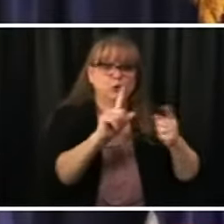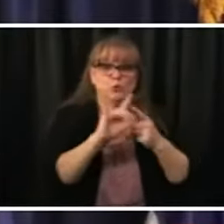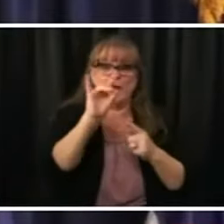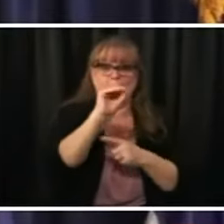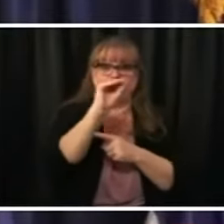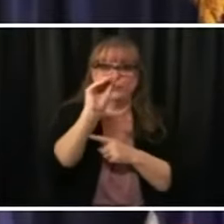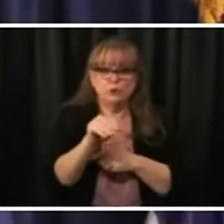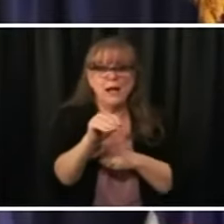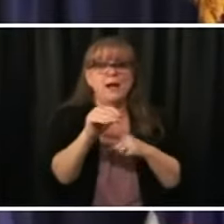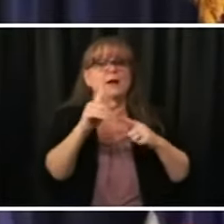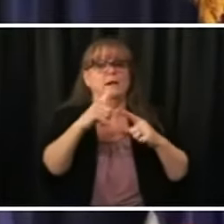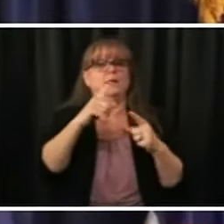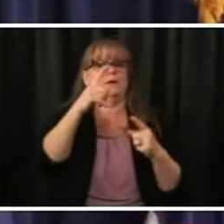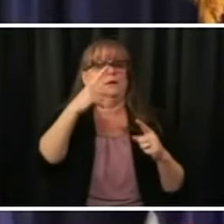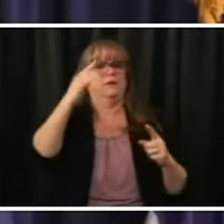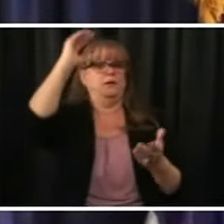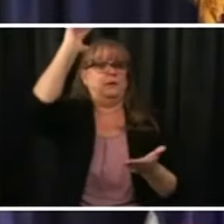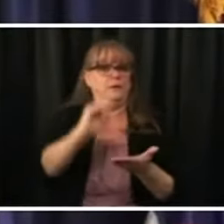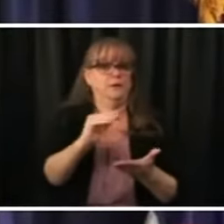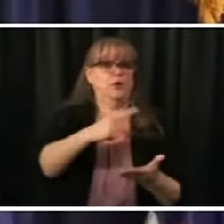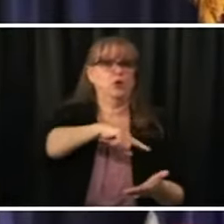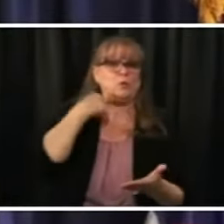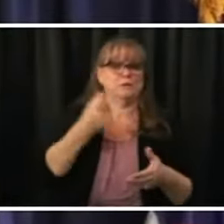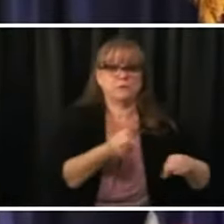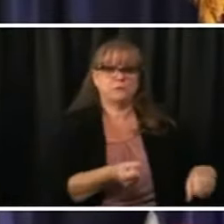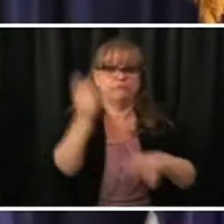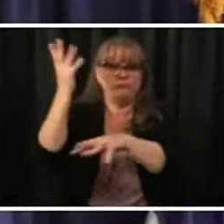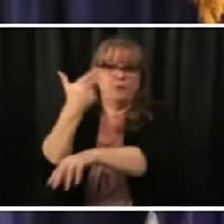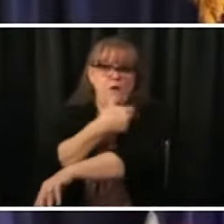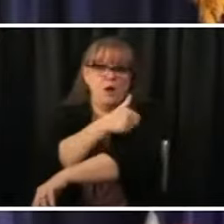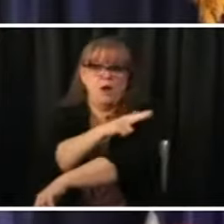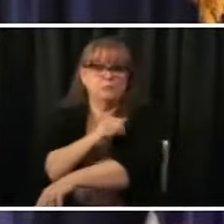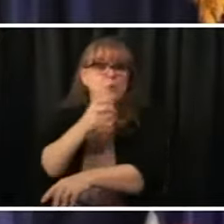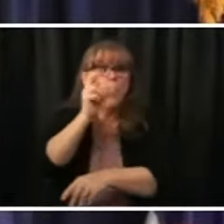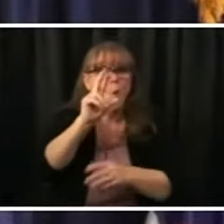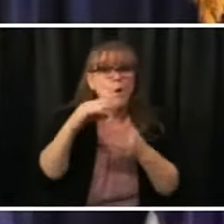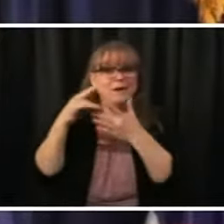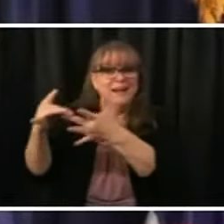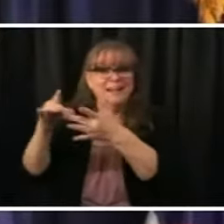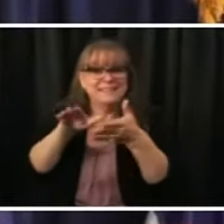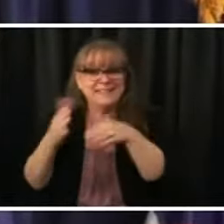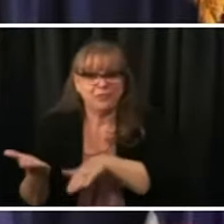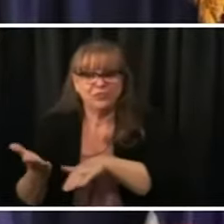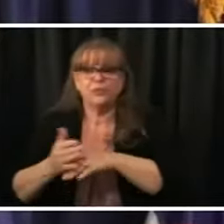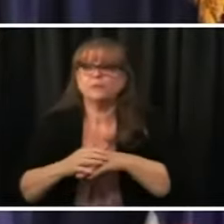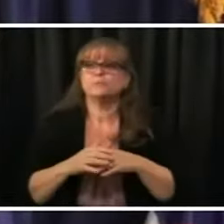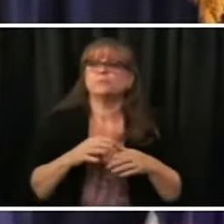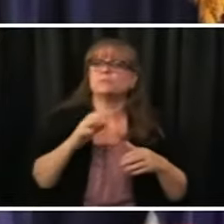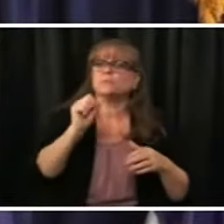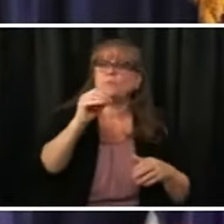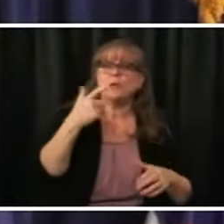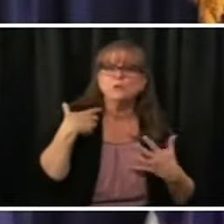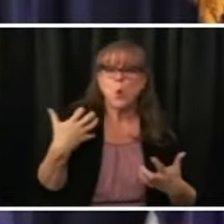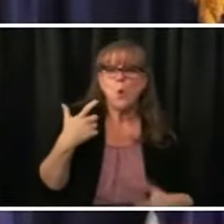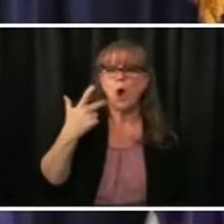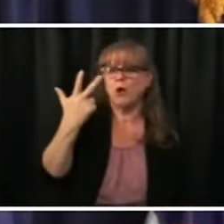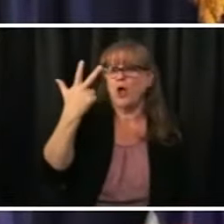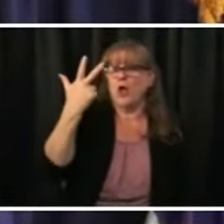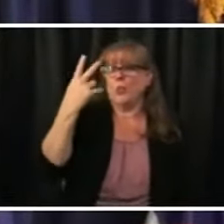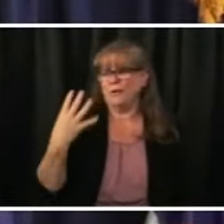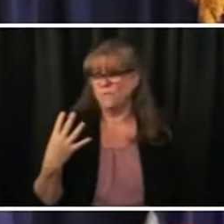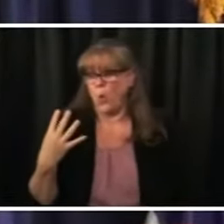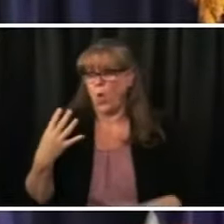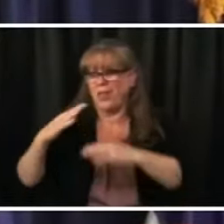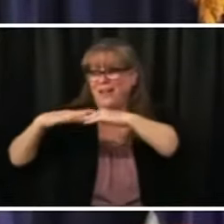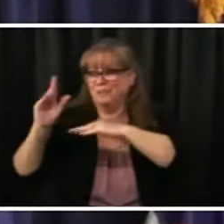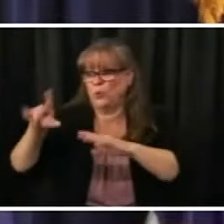rate from COVID-19, those over 70. But we are almost 3/4 of the way towards our goal. I'm incredibly